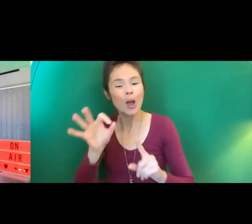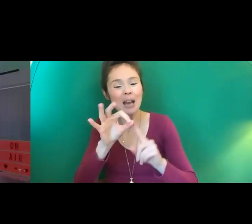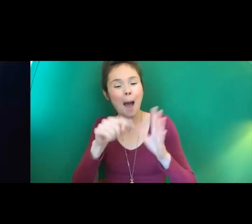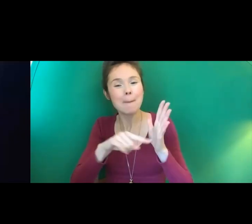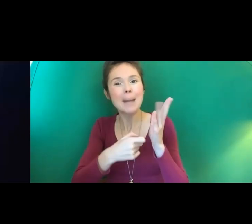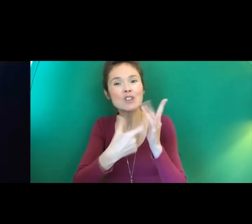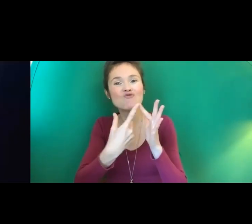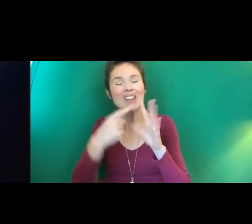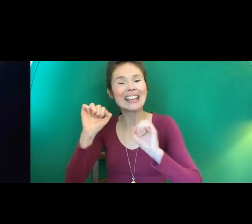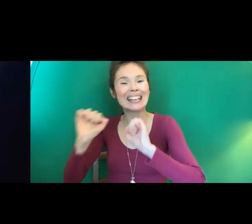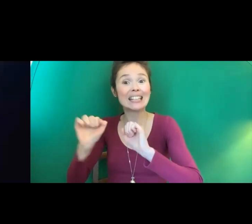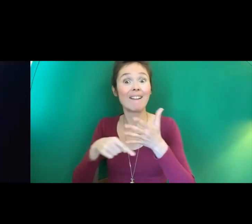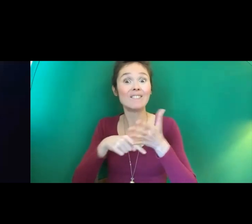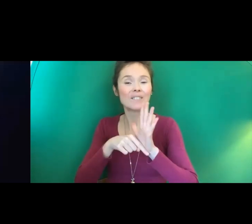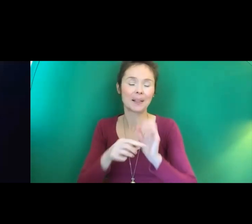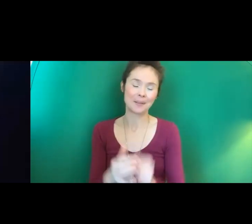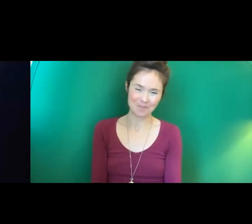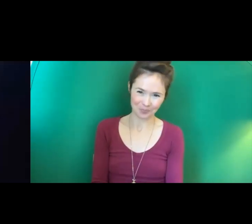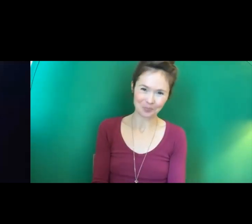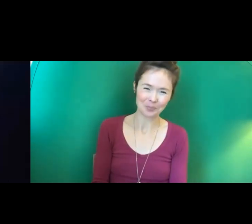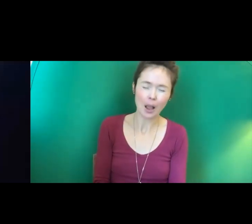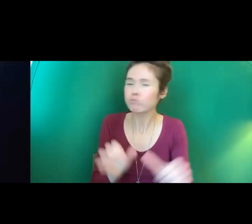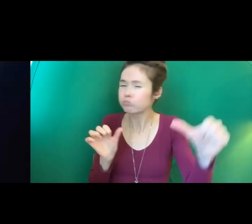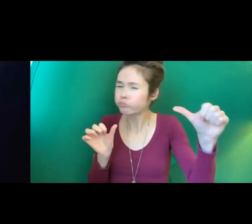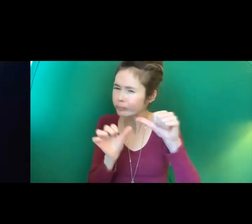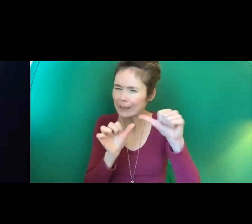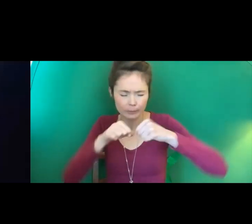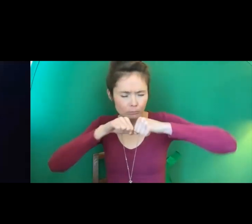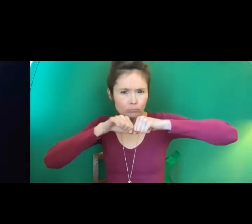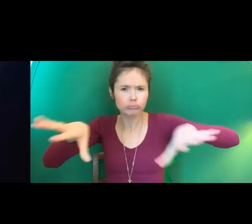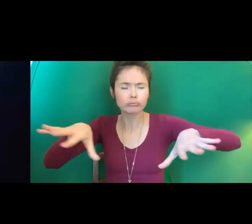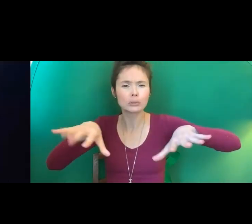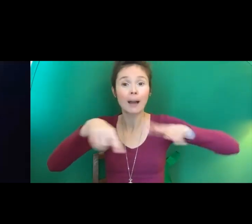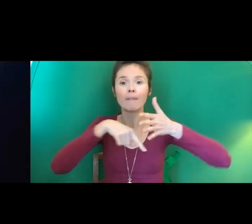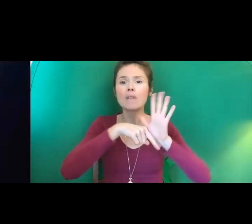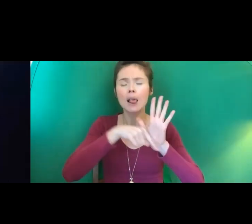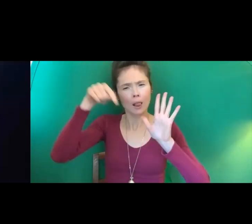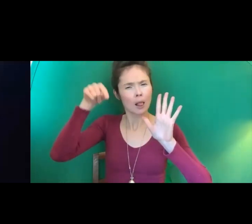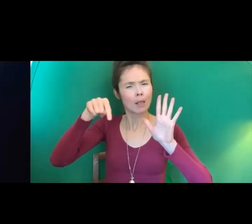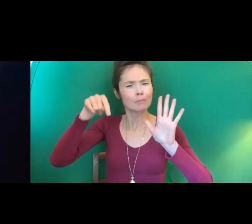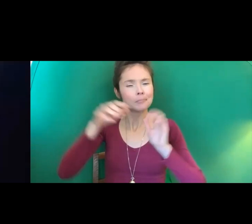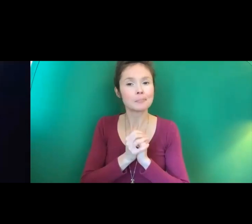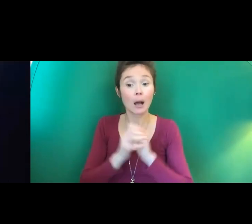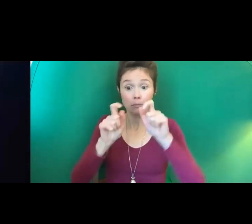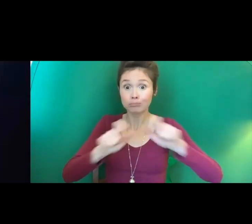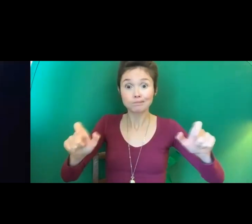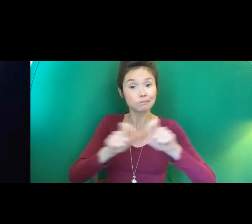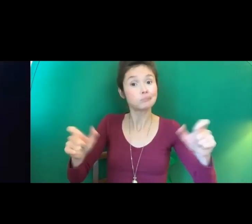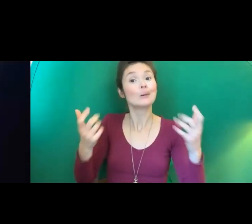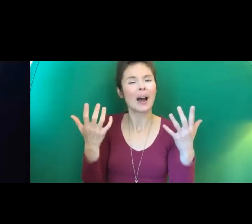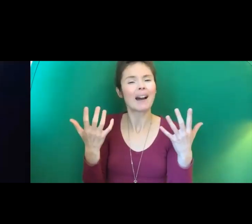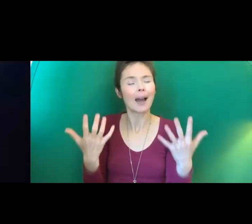Next, I'm going to just share you another short film. This one has got subtitles